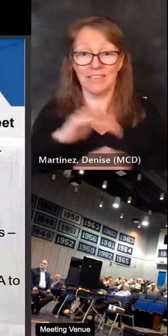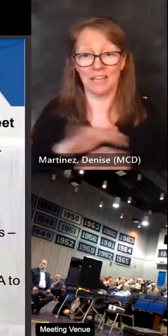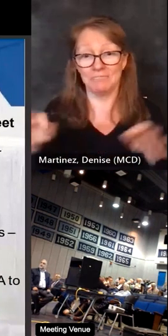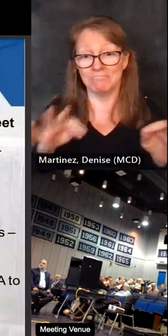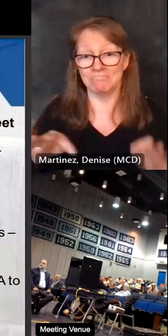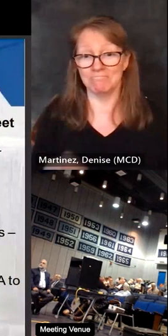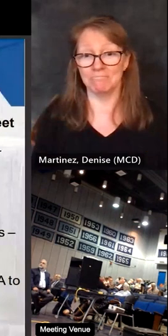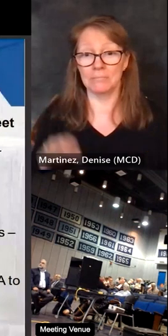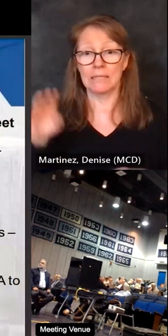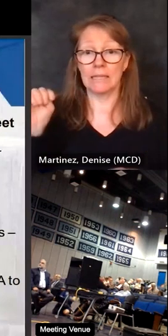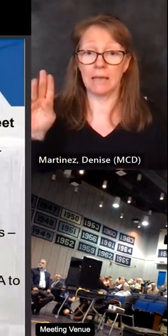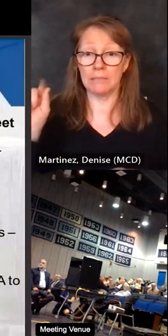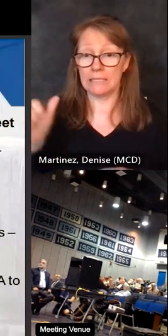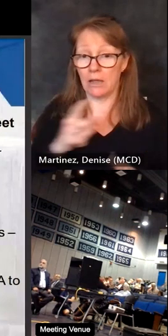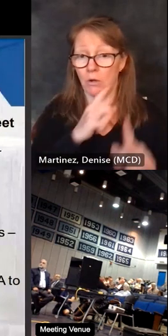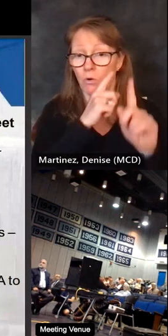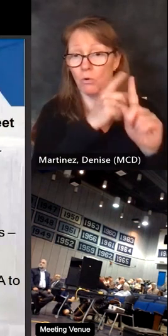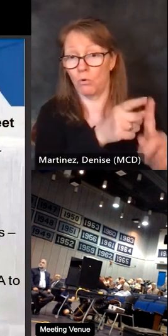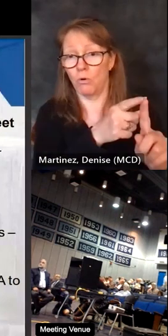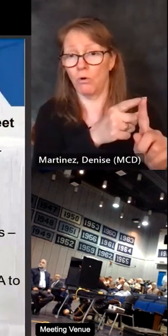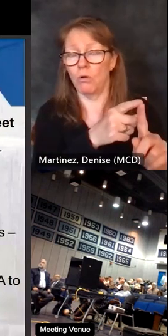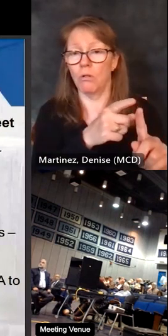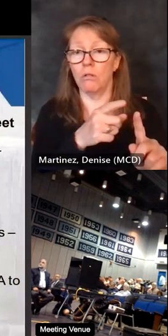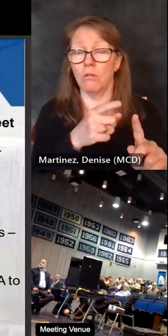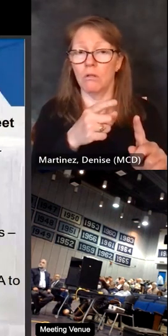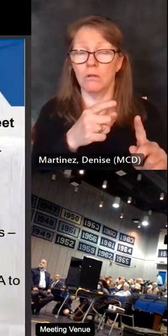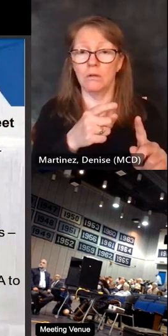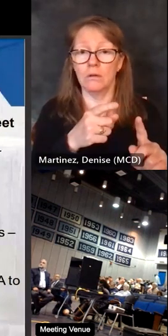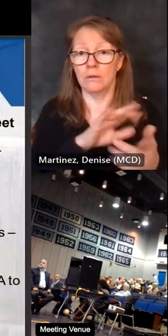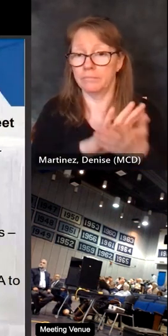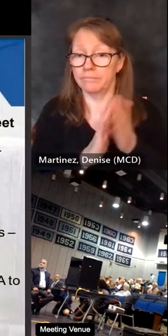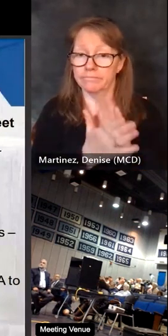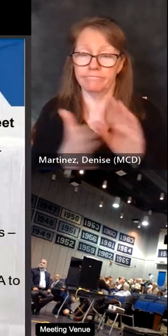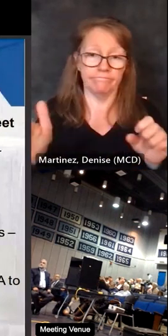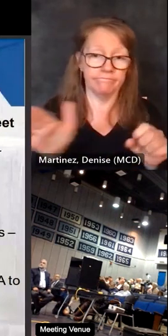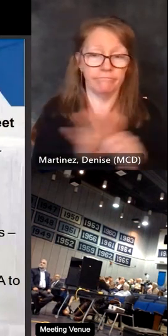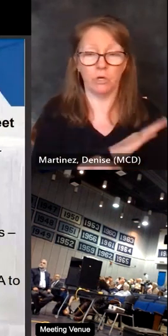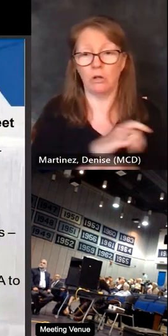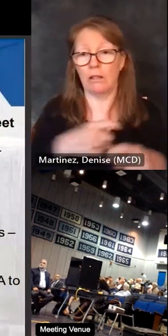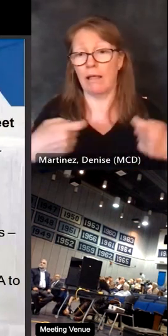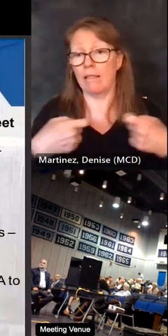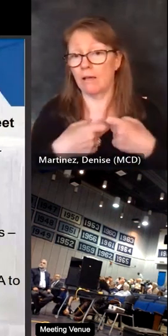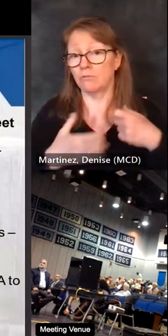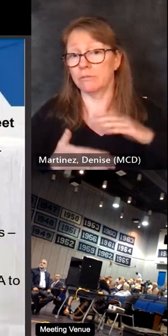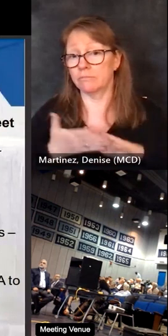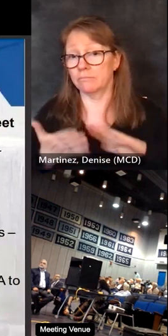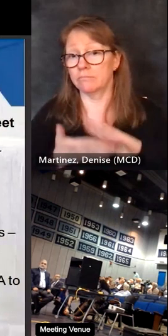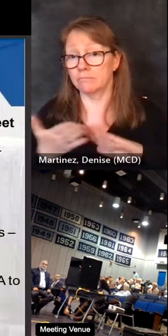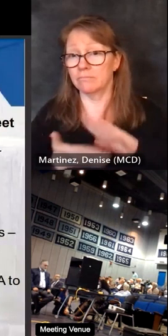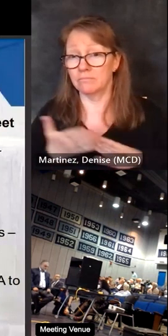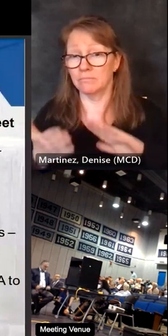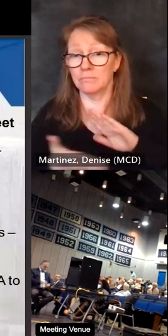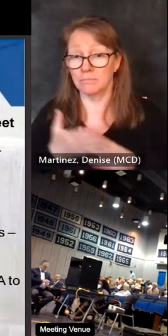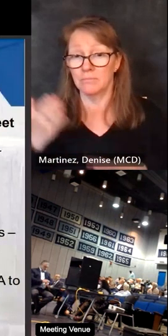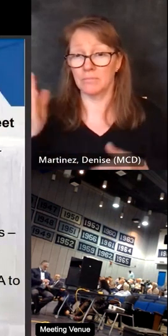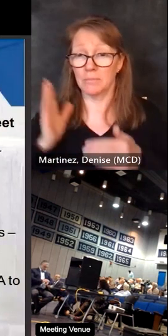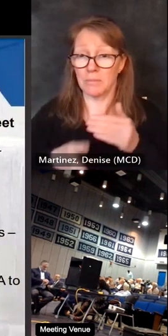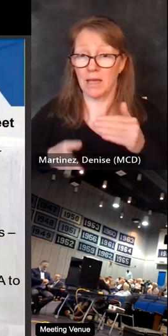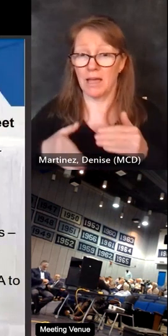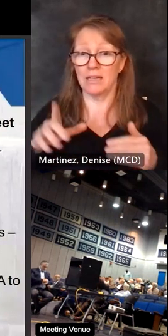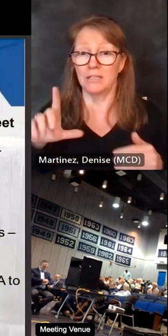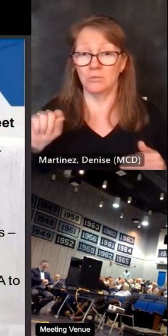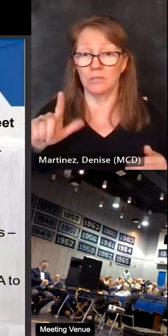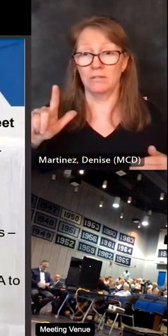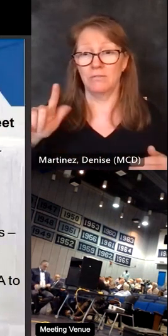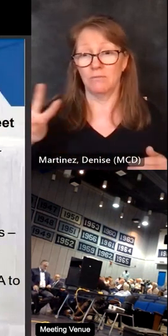to fully electrify our bus fleet by 2040. This is one of the most aggressive goals, target